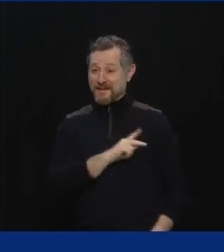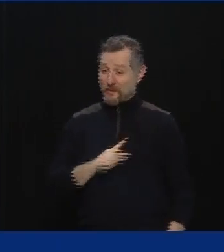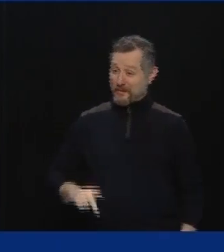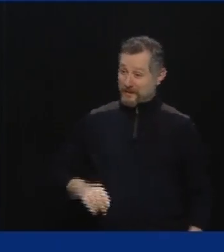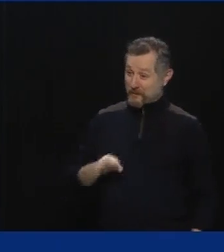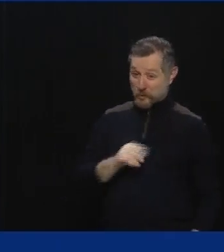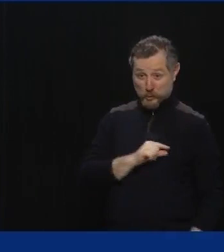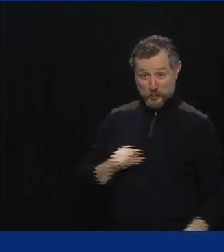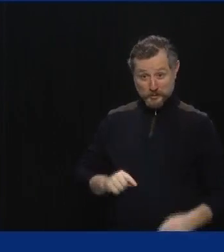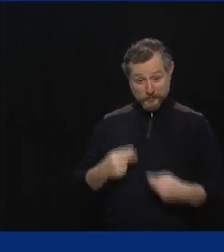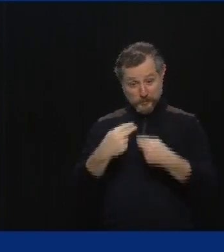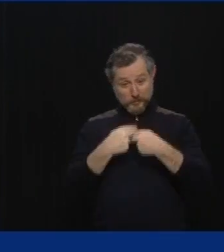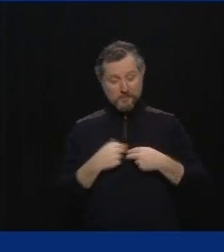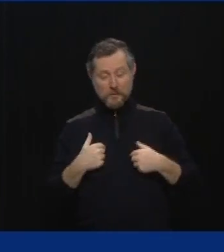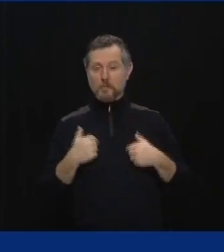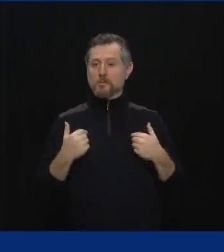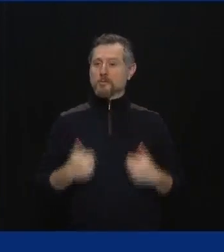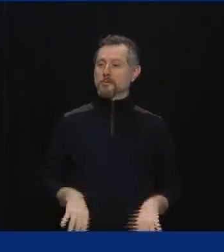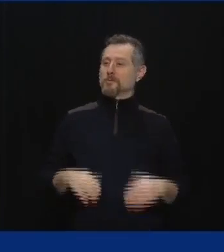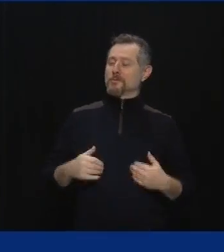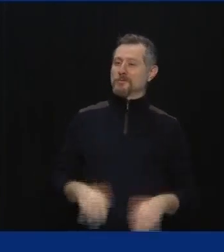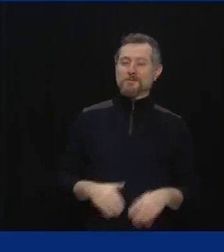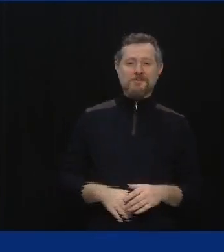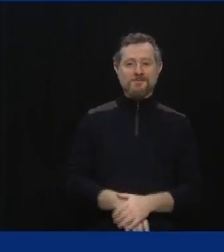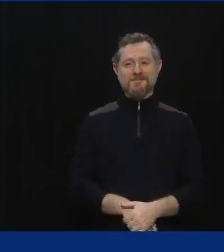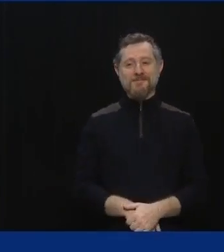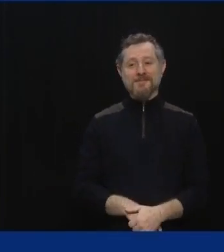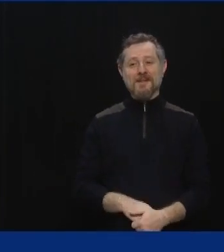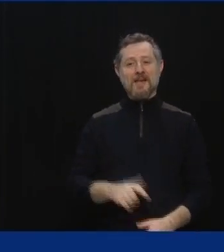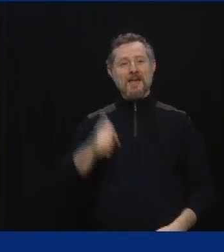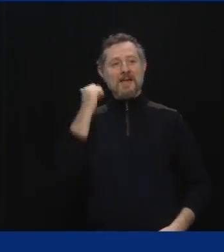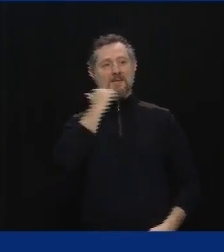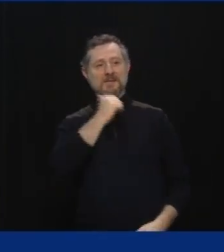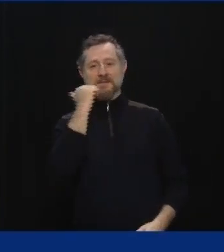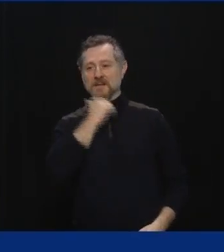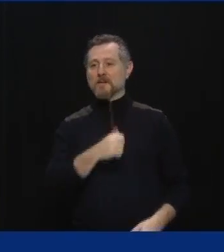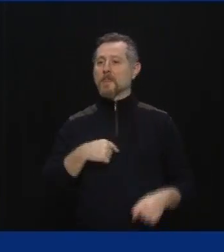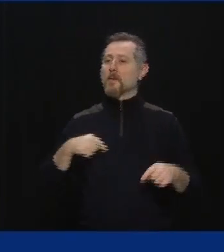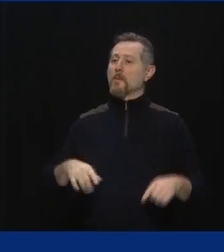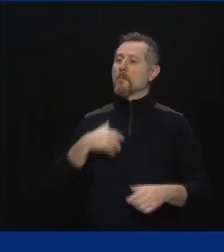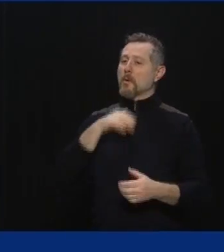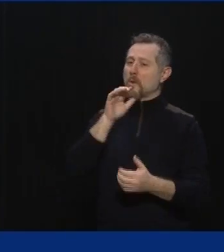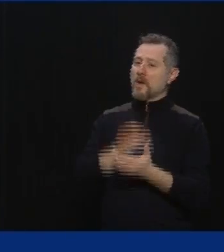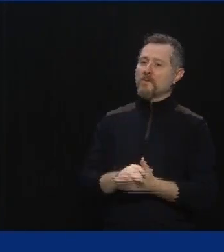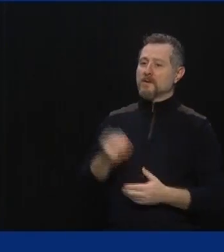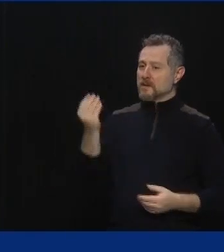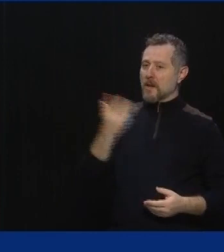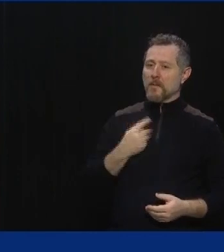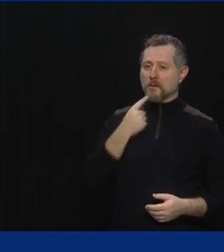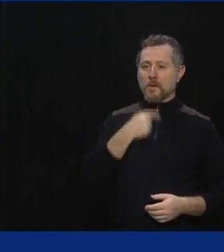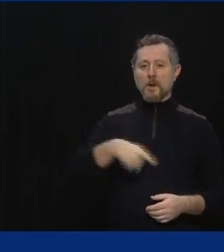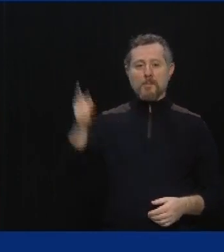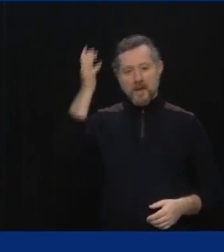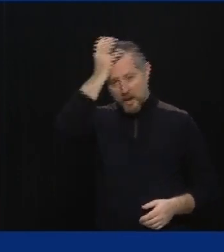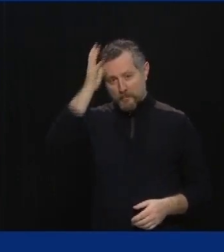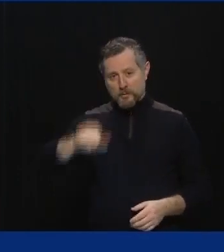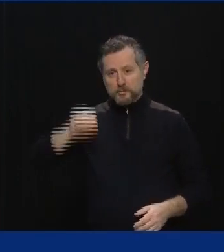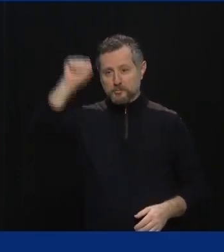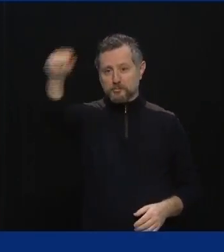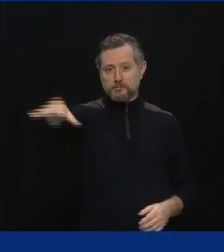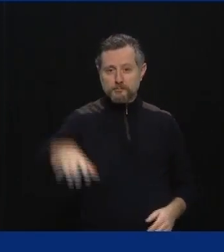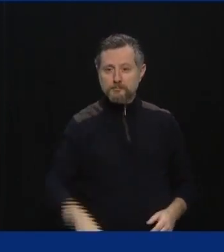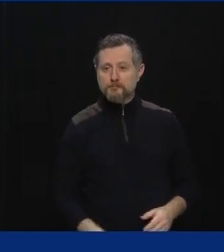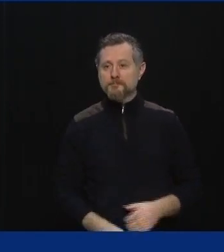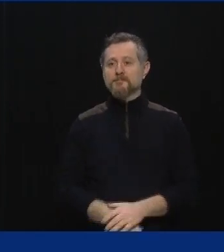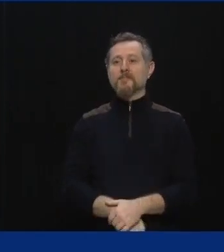huh? Well, I'm reminded every day when my wife tells me the trash needs to be taken out how important